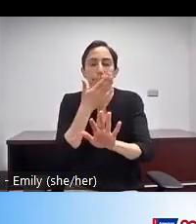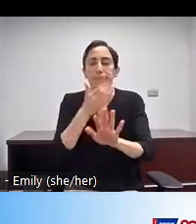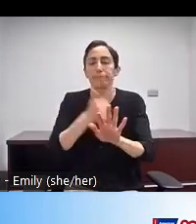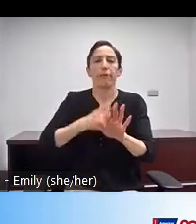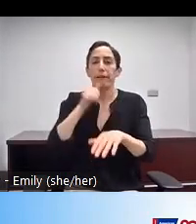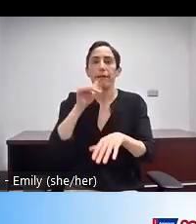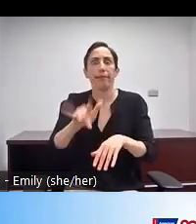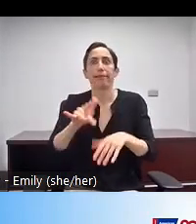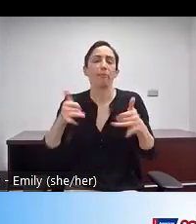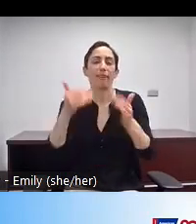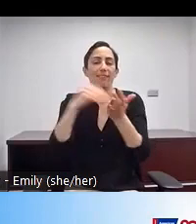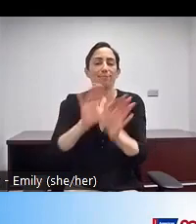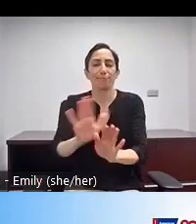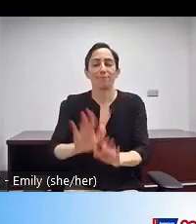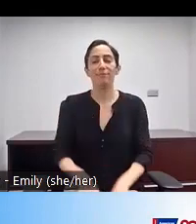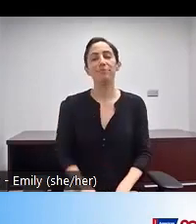again.